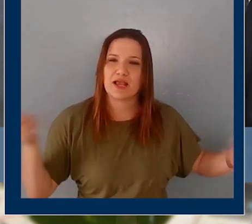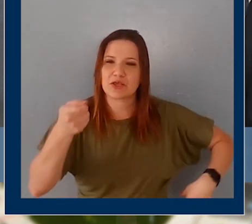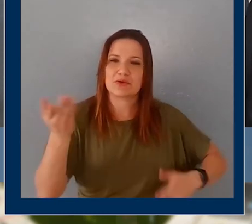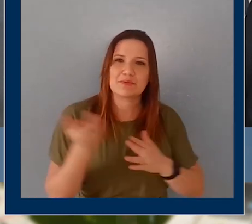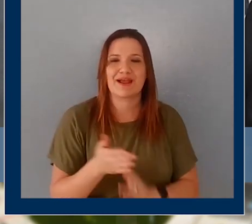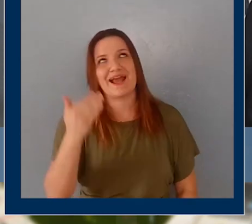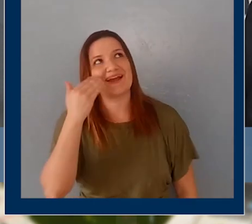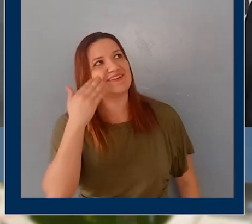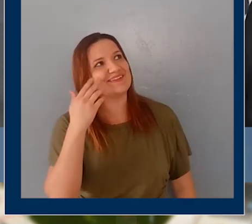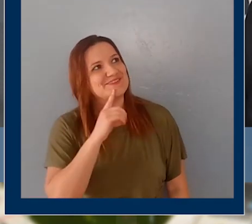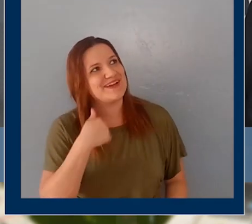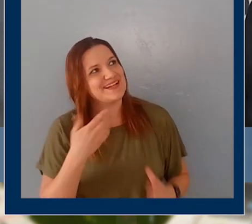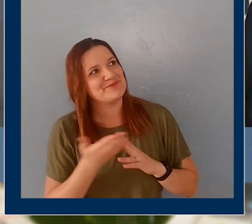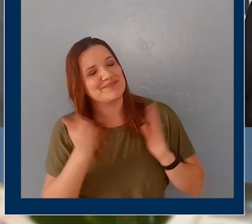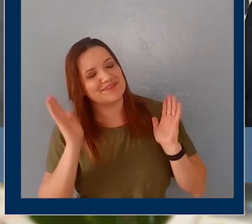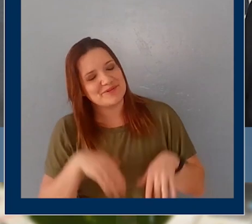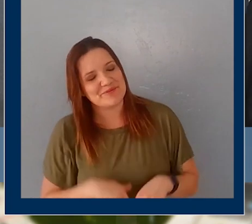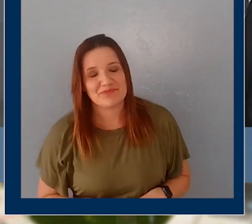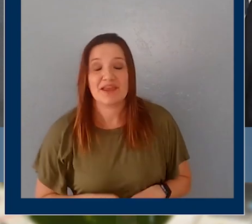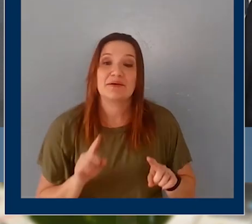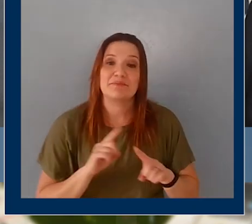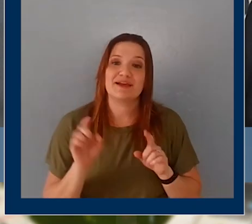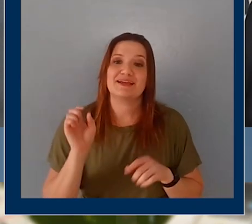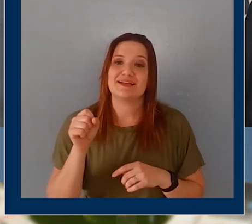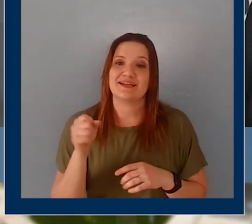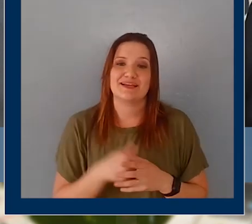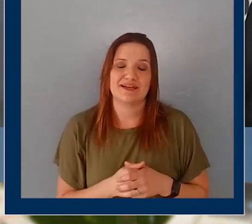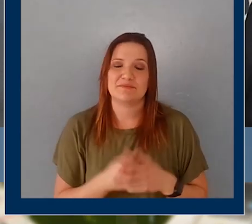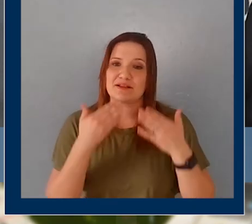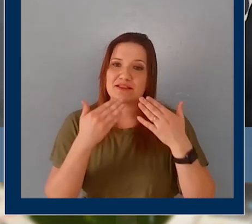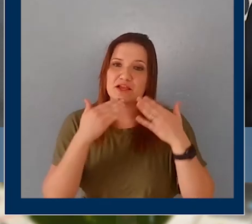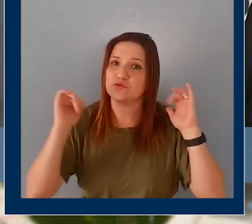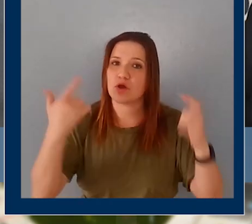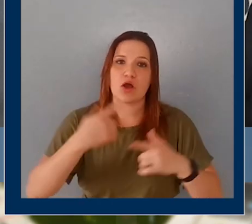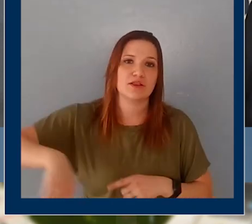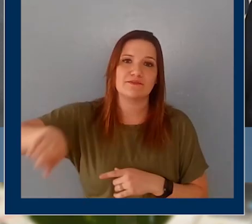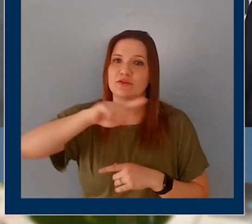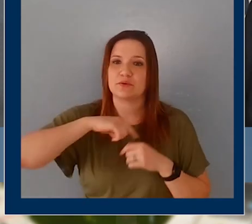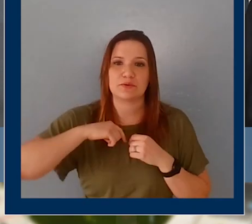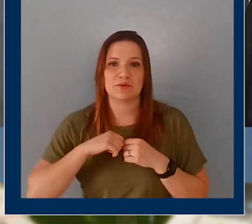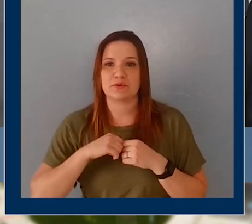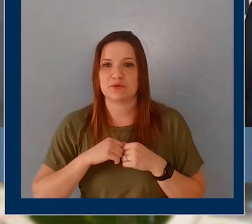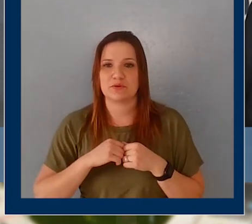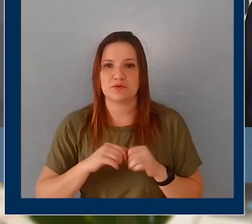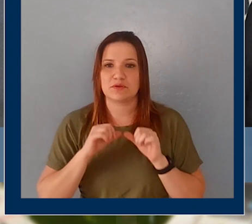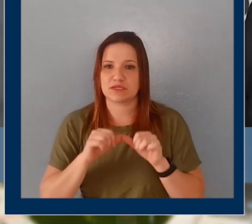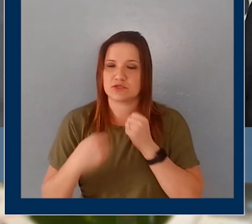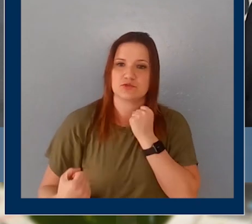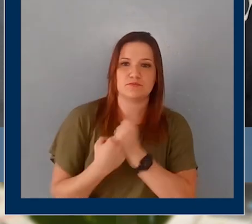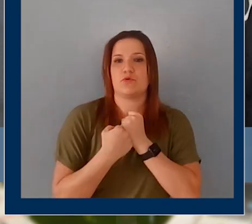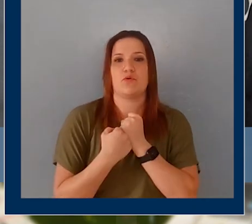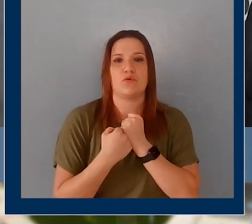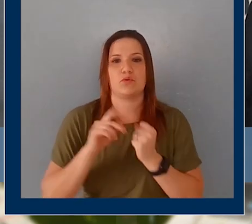walk around the hospital and cheer and applaud for our incredible healthcare heroes and show their appreciation. And